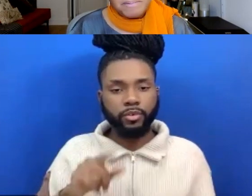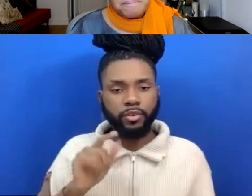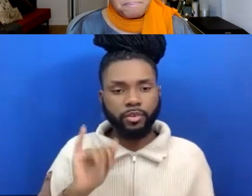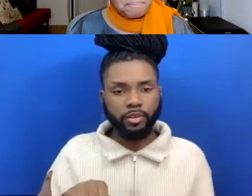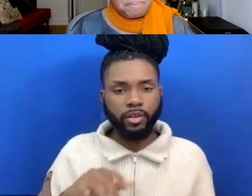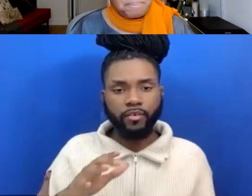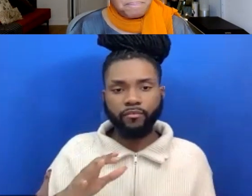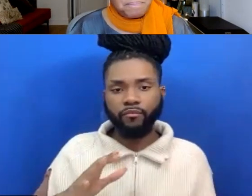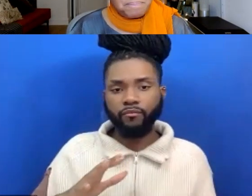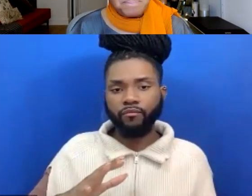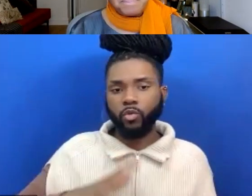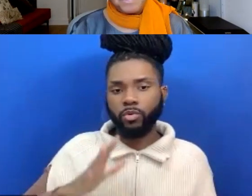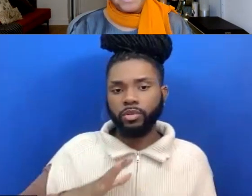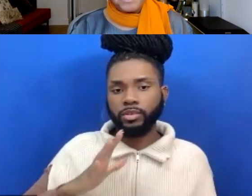mastery?